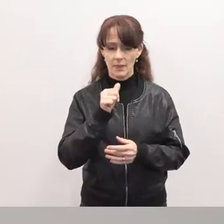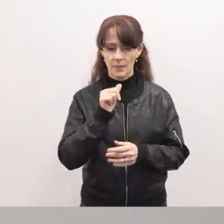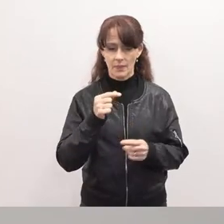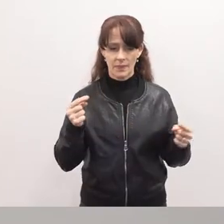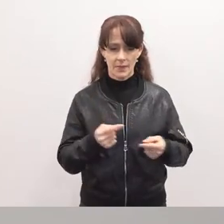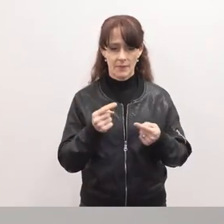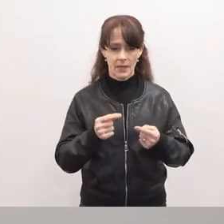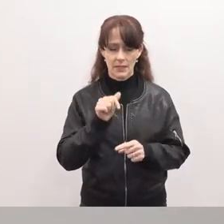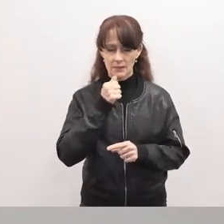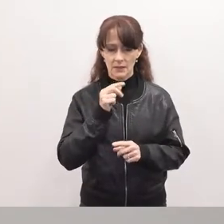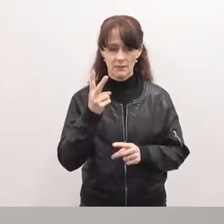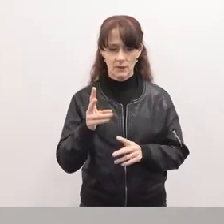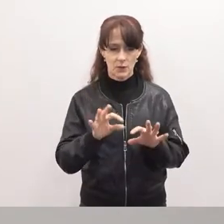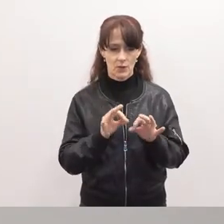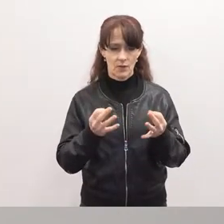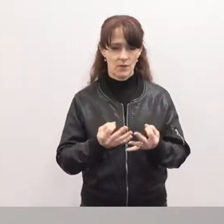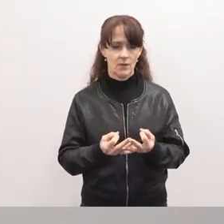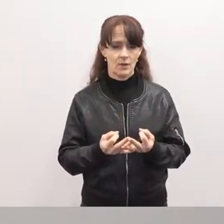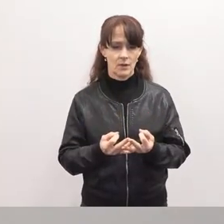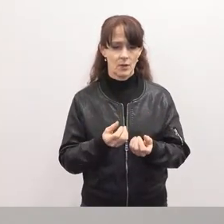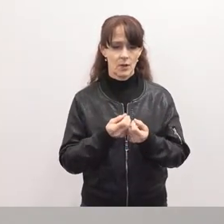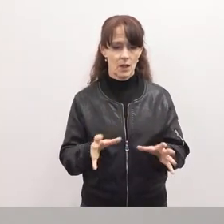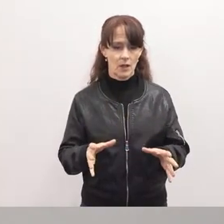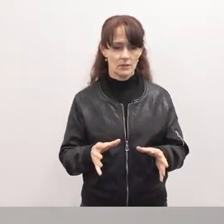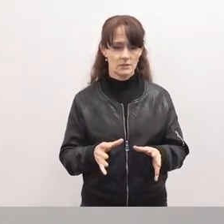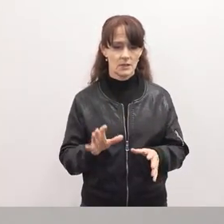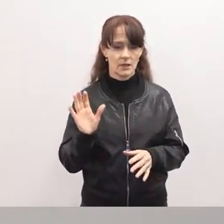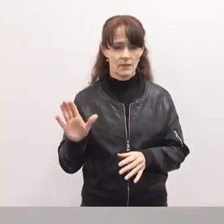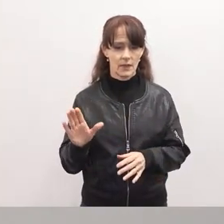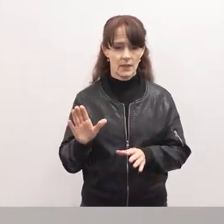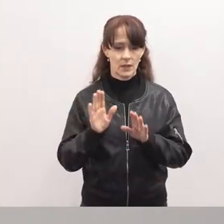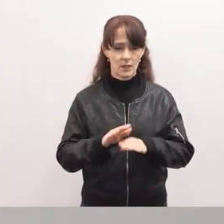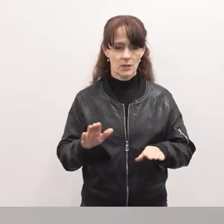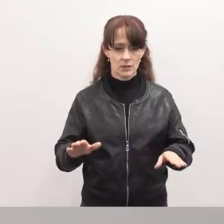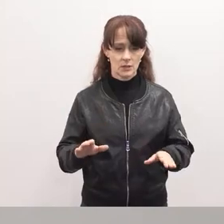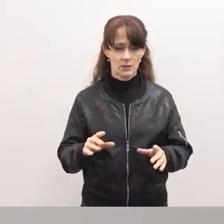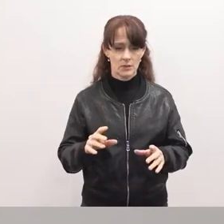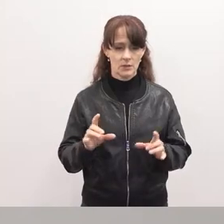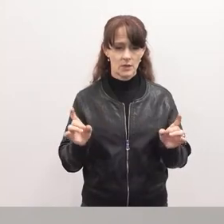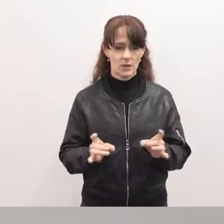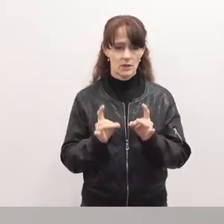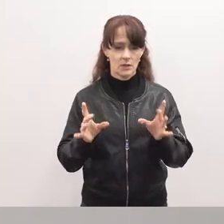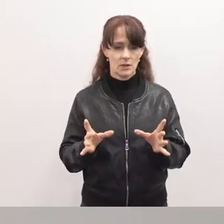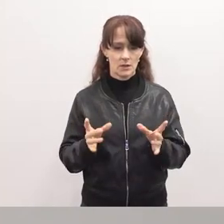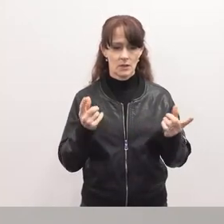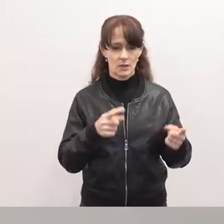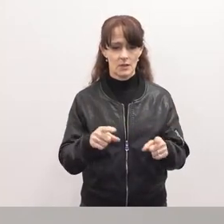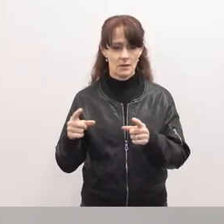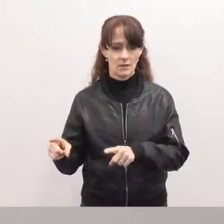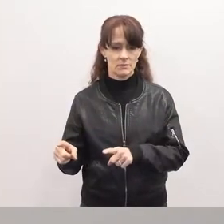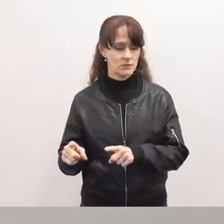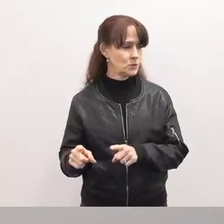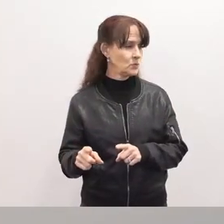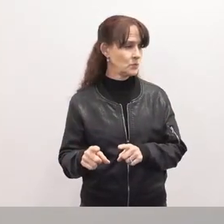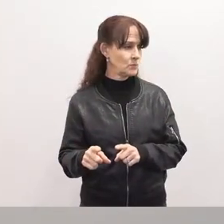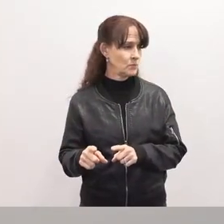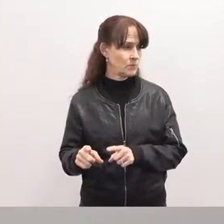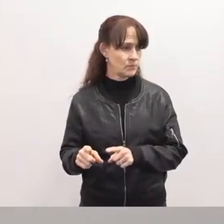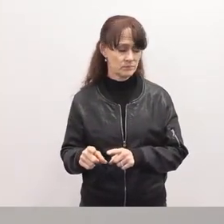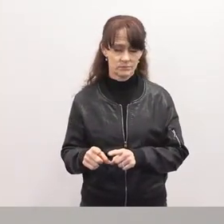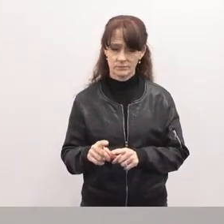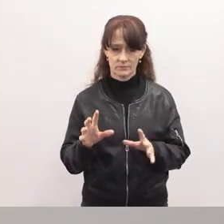two families who lost their child to a tragic incident. So just the